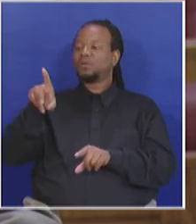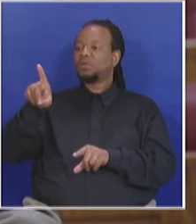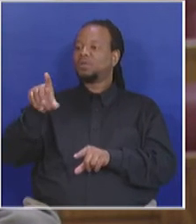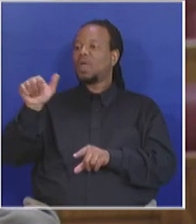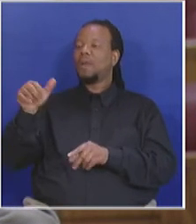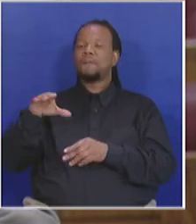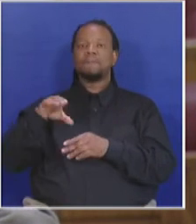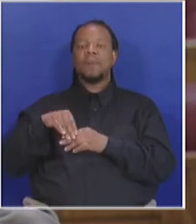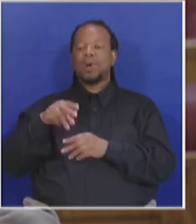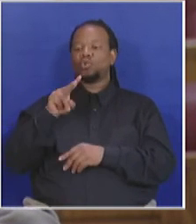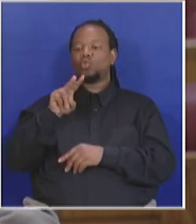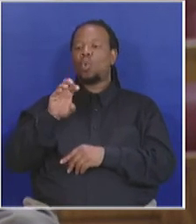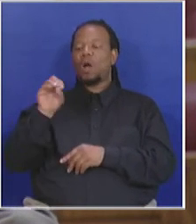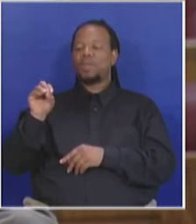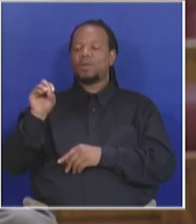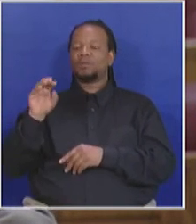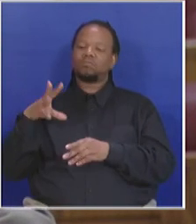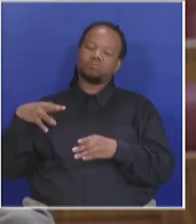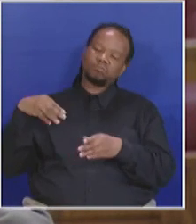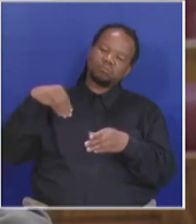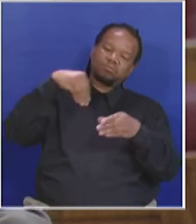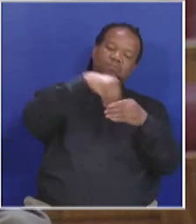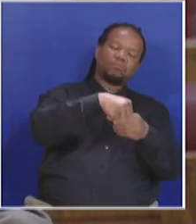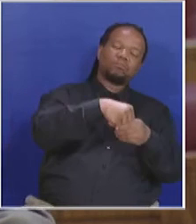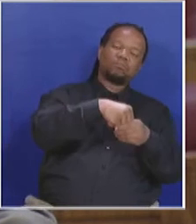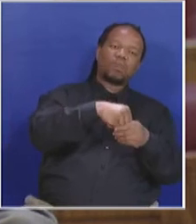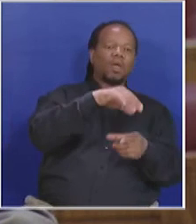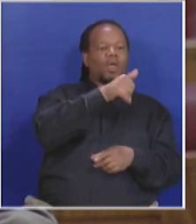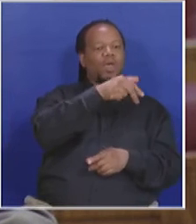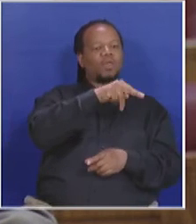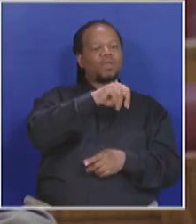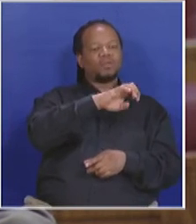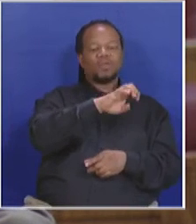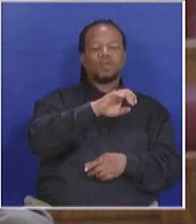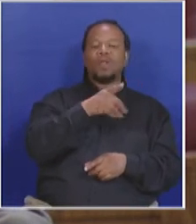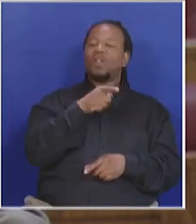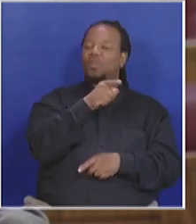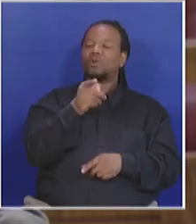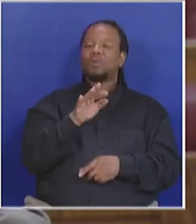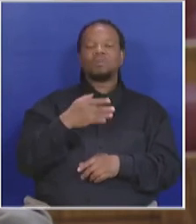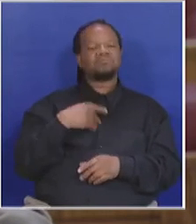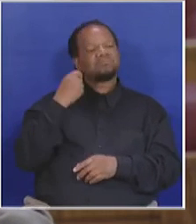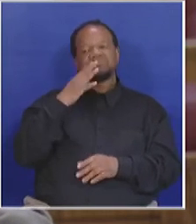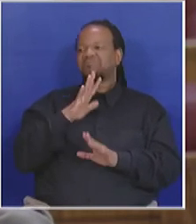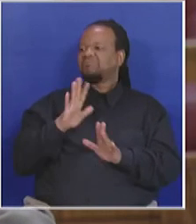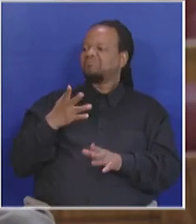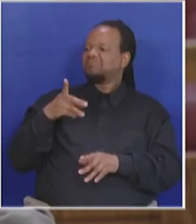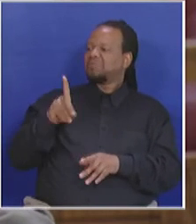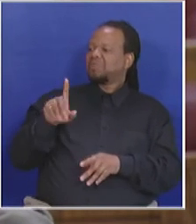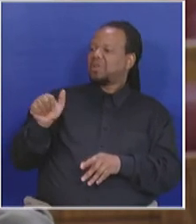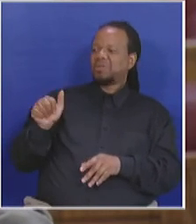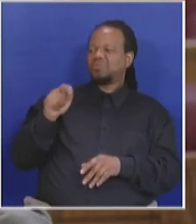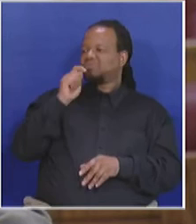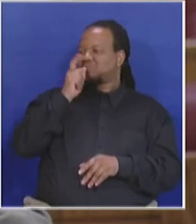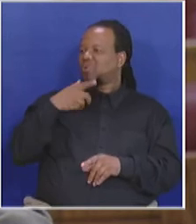who realized that DA is really not their political home as the poor people in South Africa. Further note that